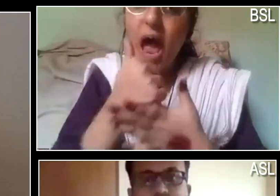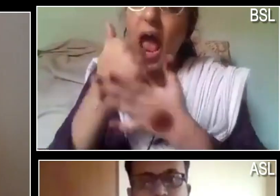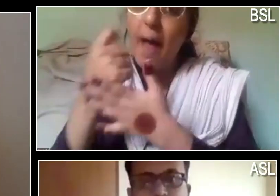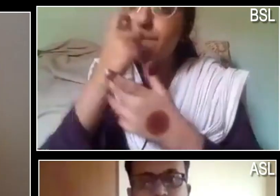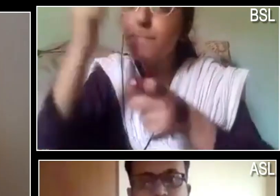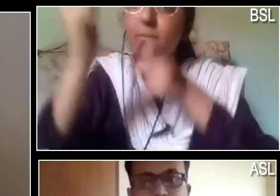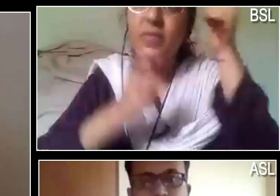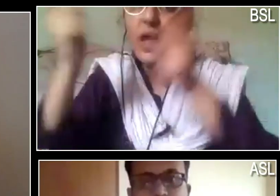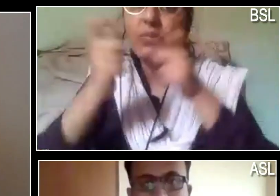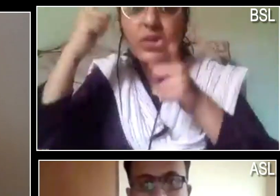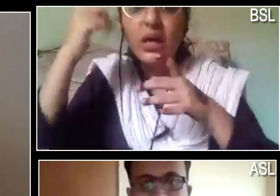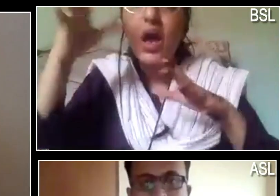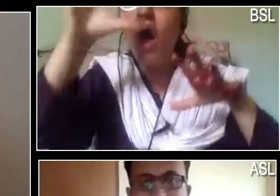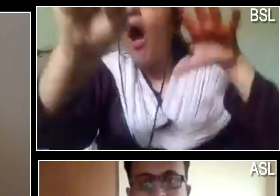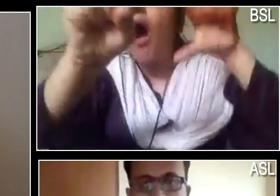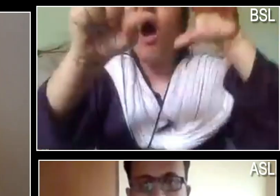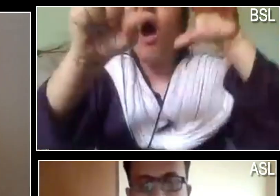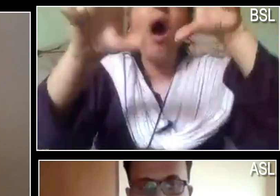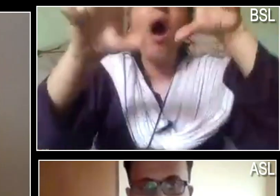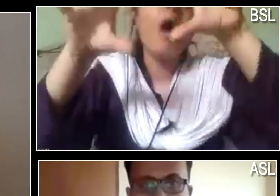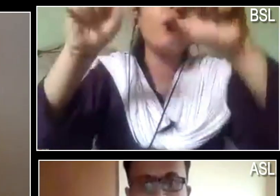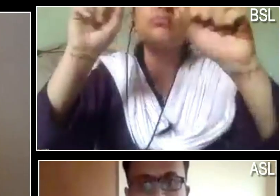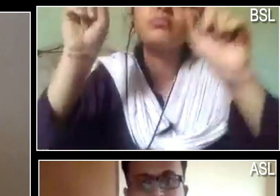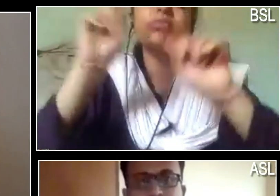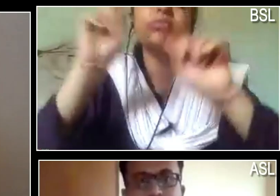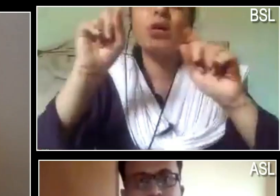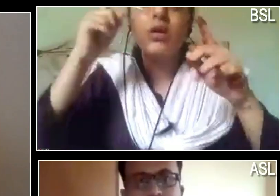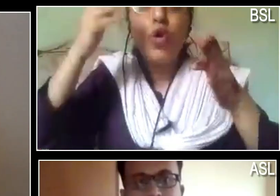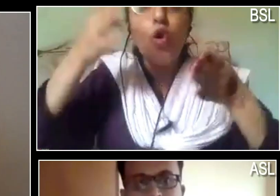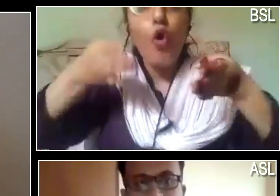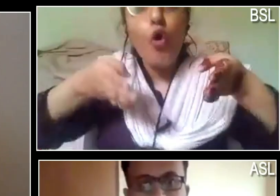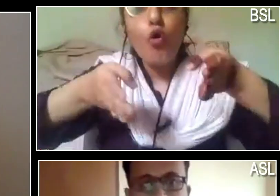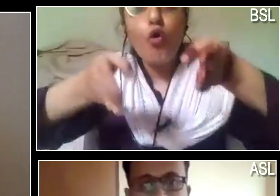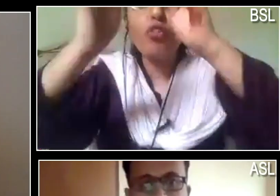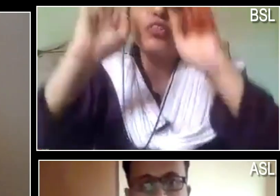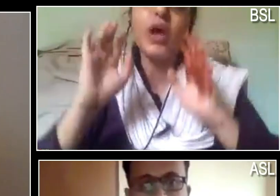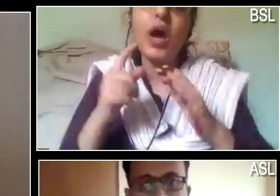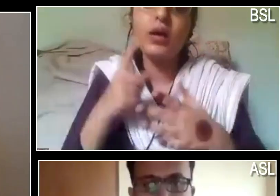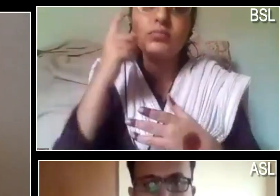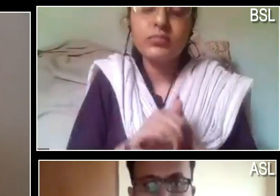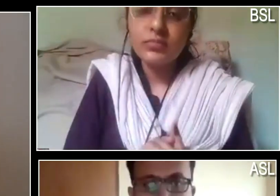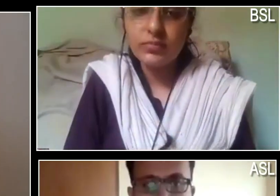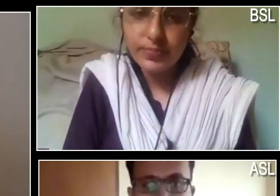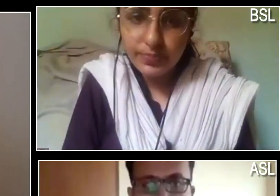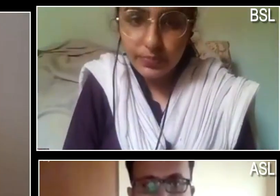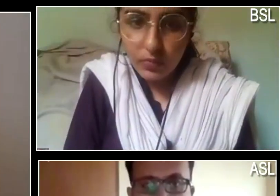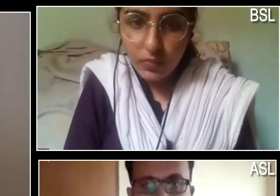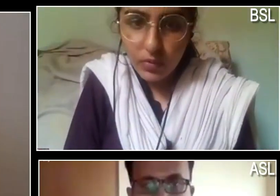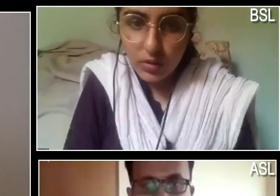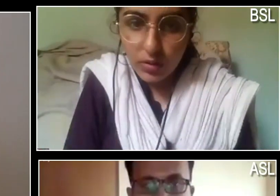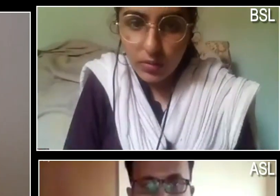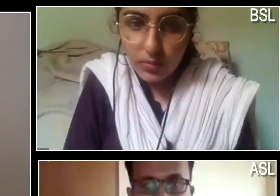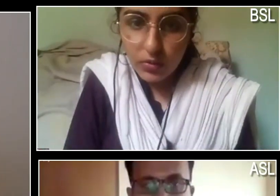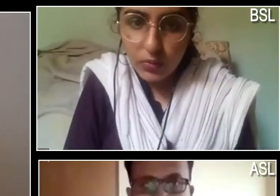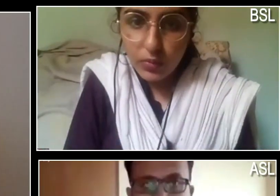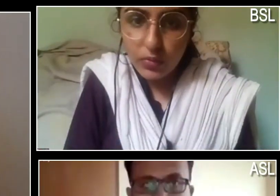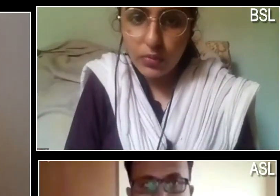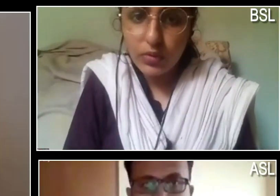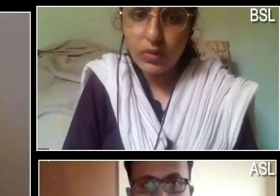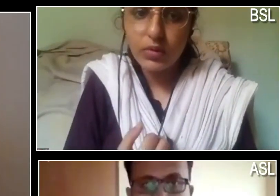without having to use the old school techniques. And I'm not suggesting for a moment we would replace the systems This that work, meeting is